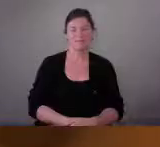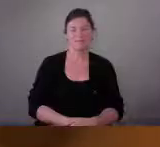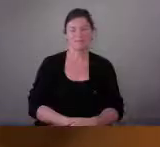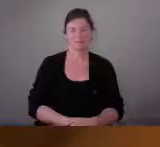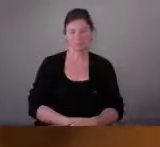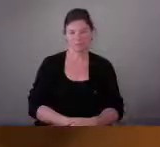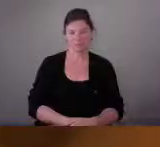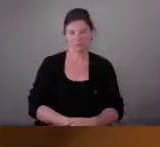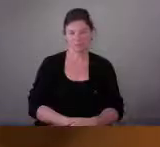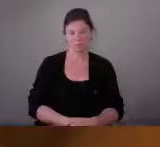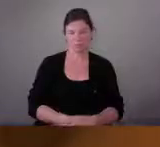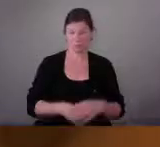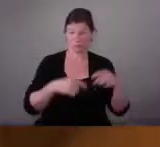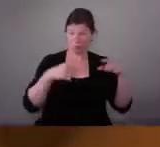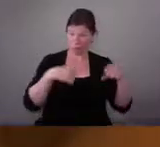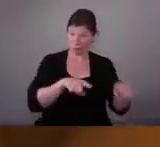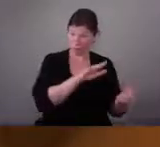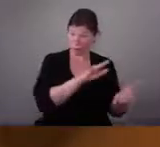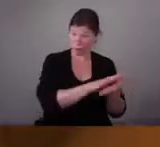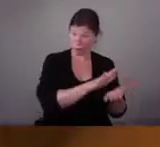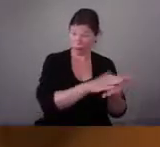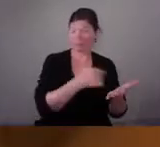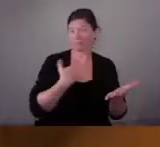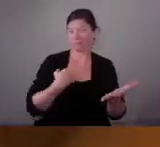Volunteer when school is in,